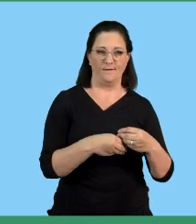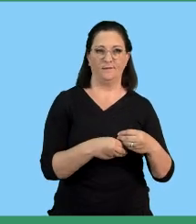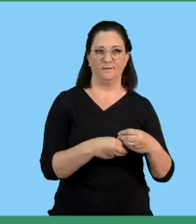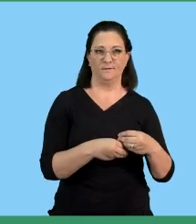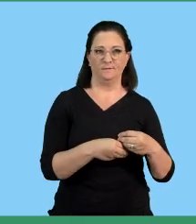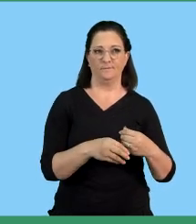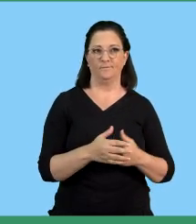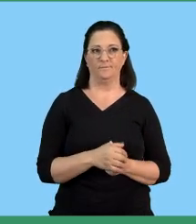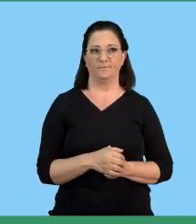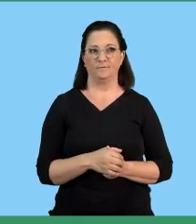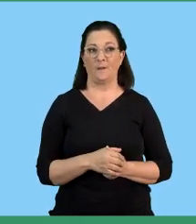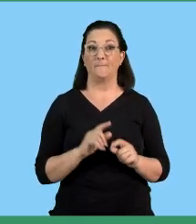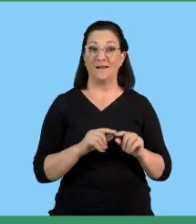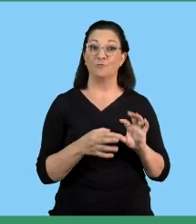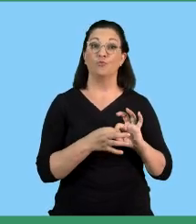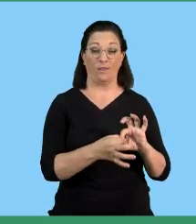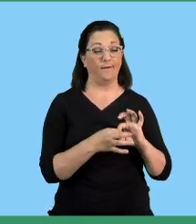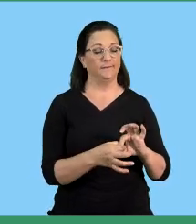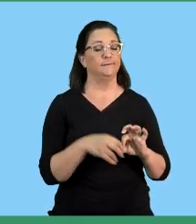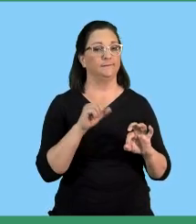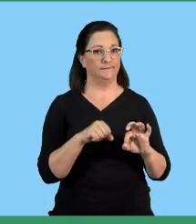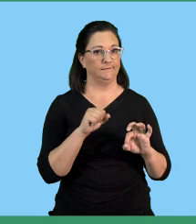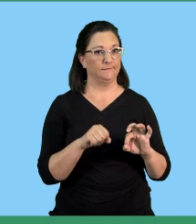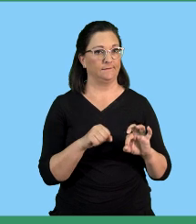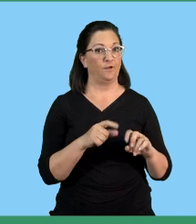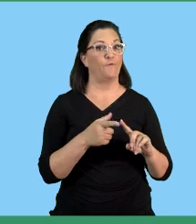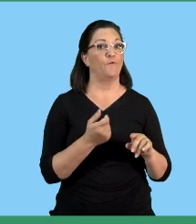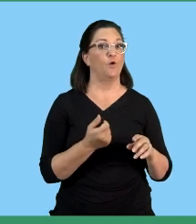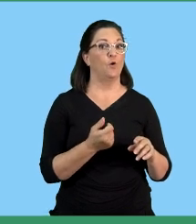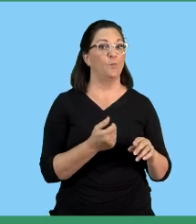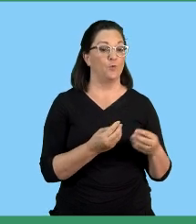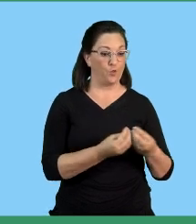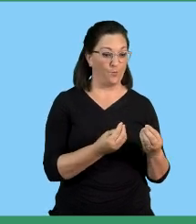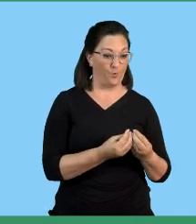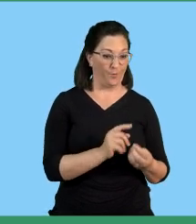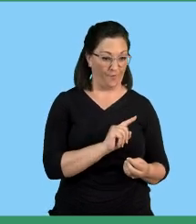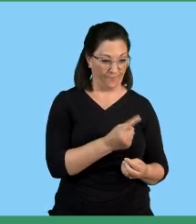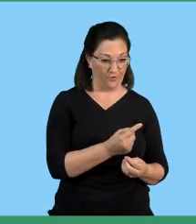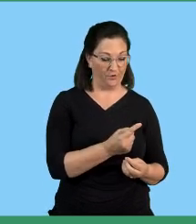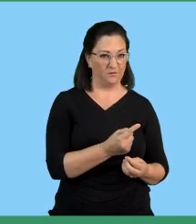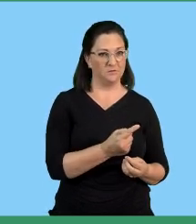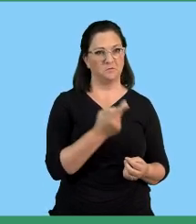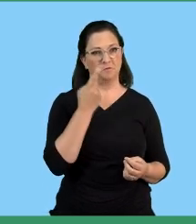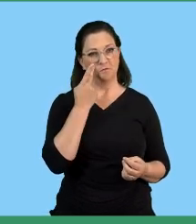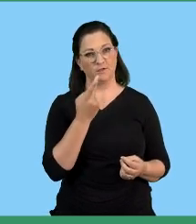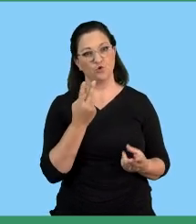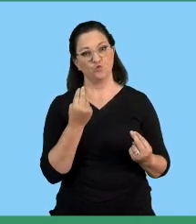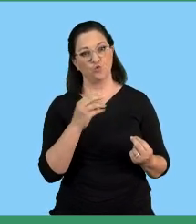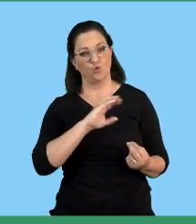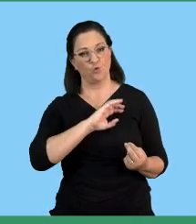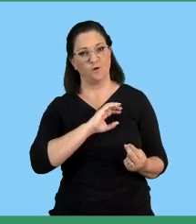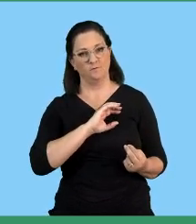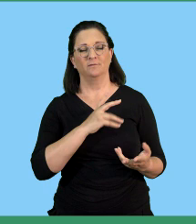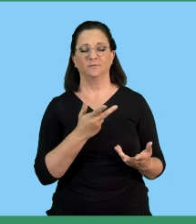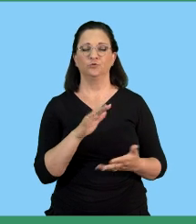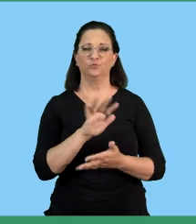is related. That is the keyword. It is related to its existing product, which will appeal to new customers. So I'm